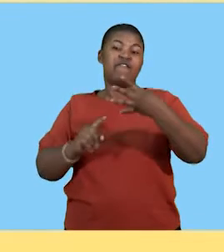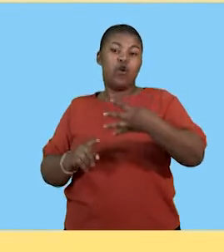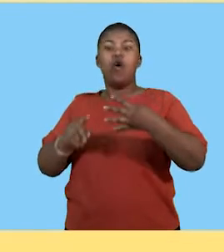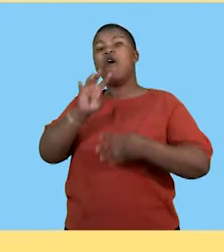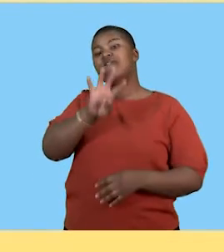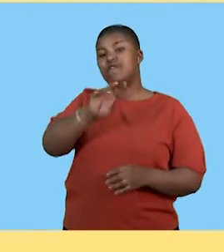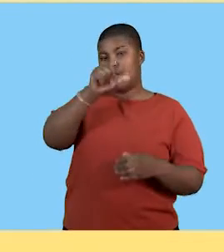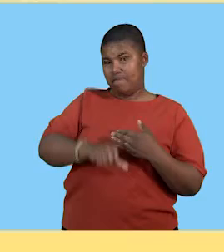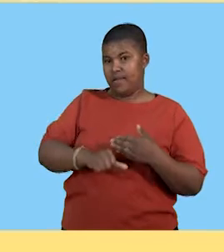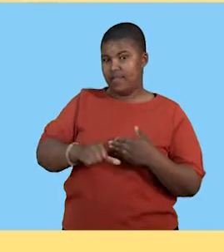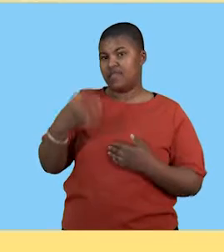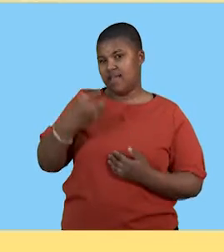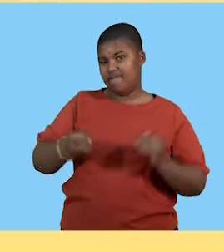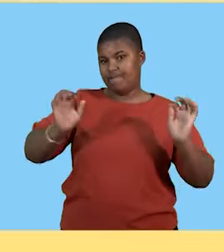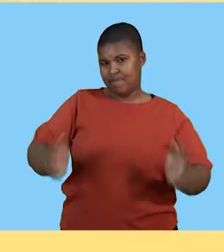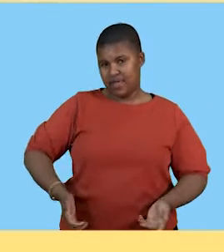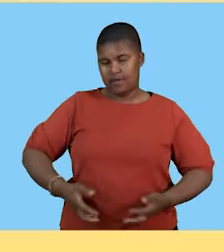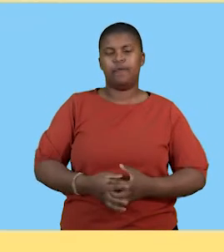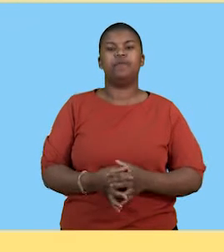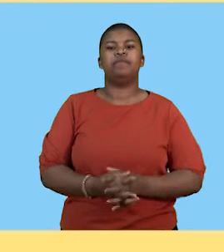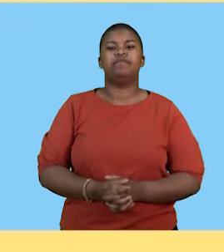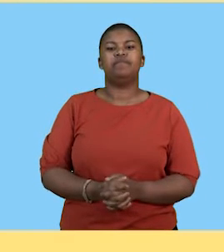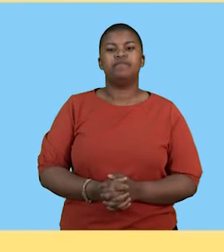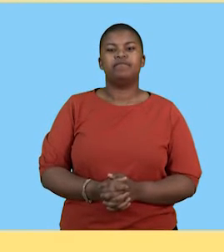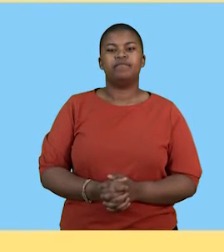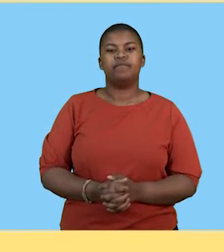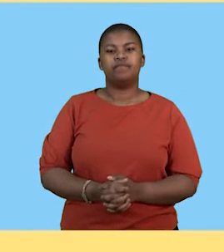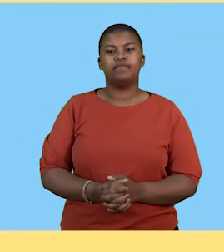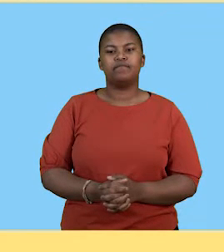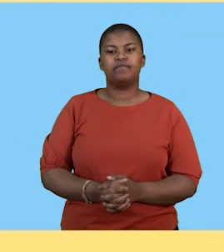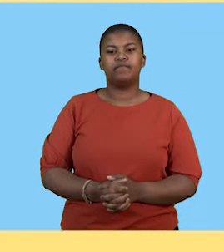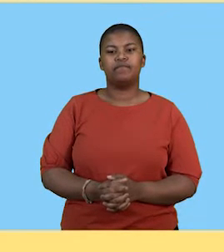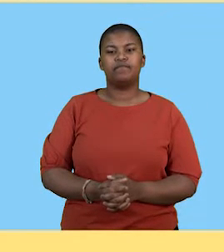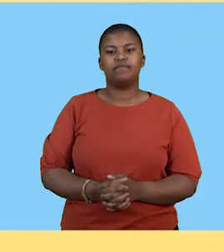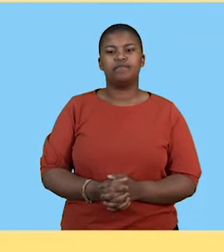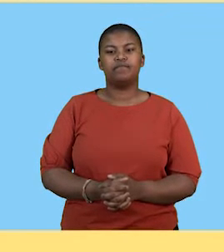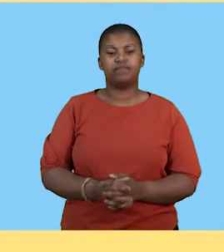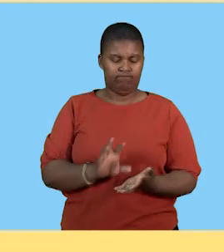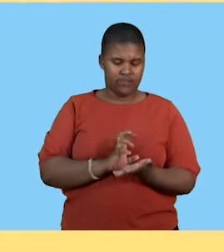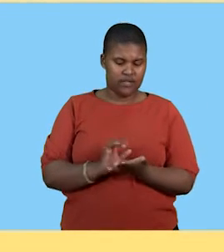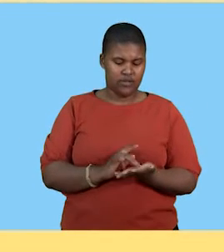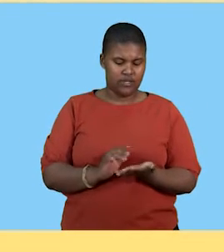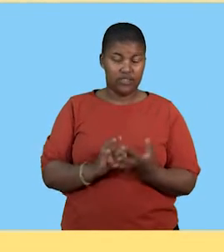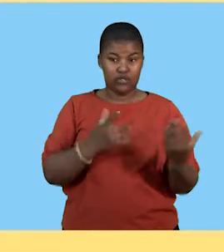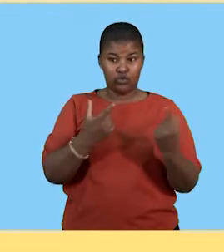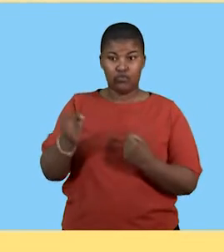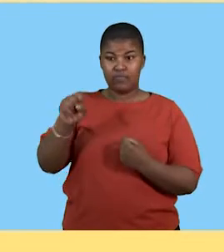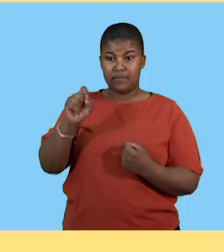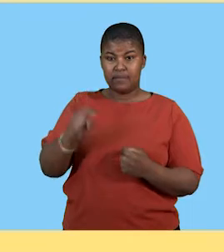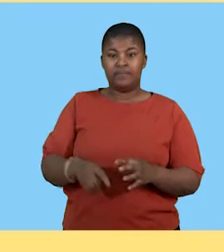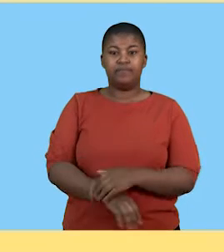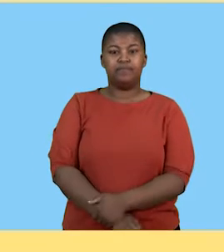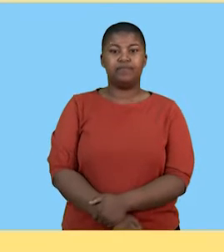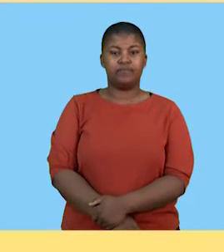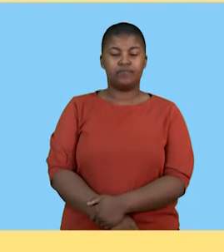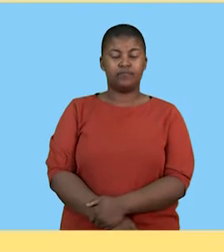2, 3, 4. We had it for 4 months. Now, grab your calculator. You should be able